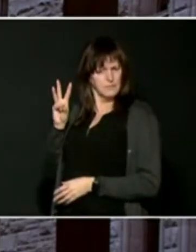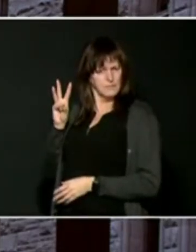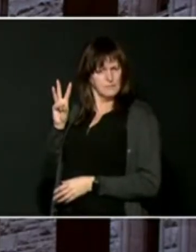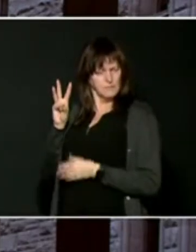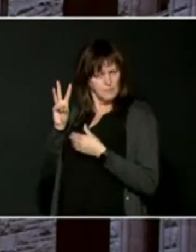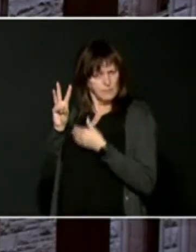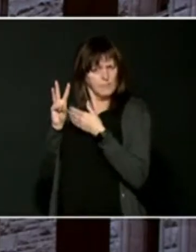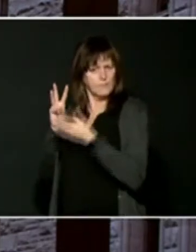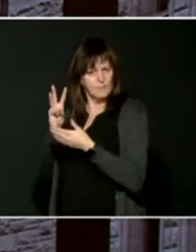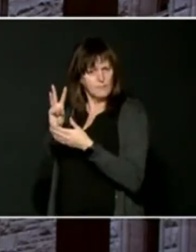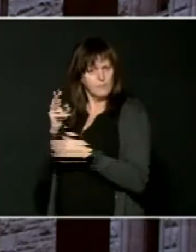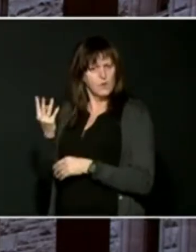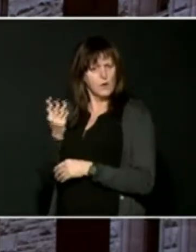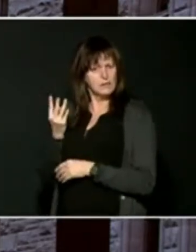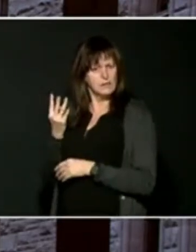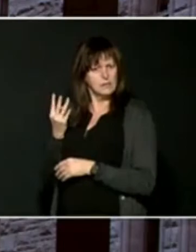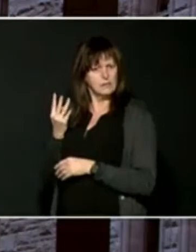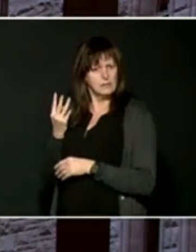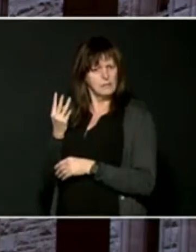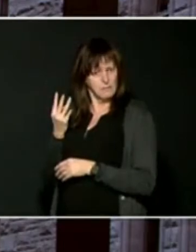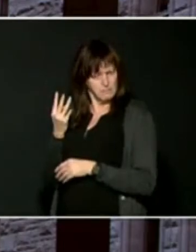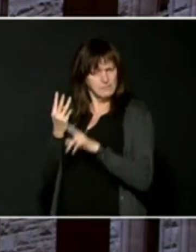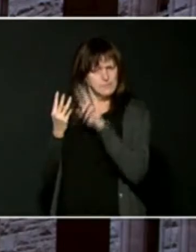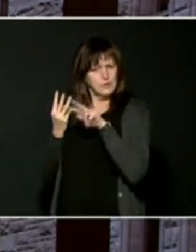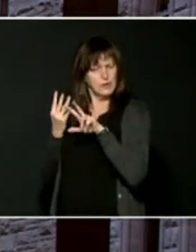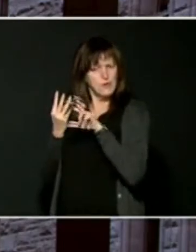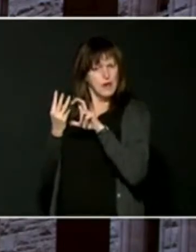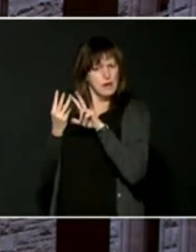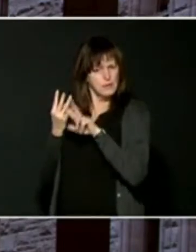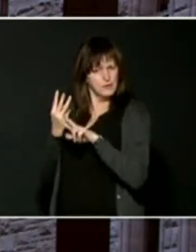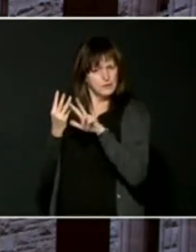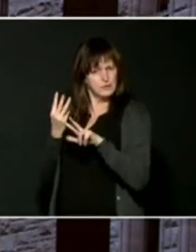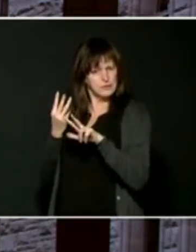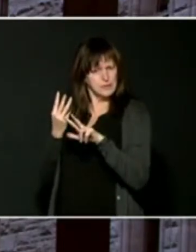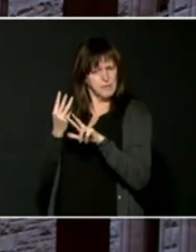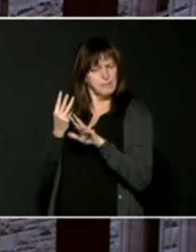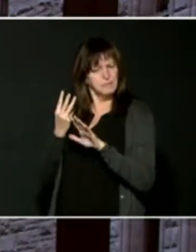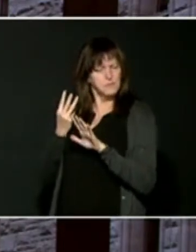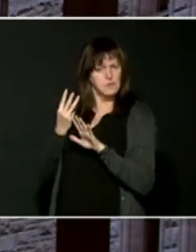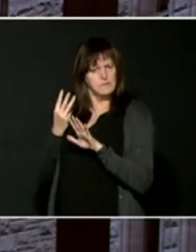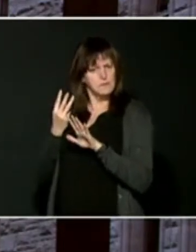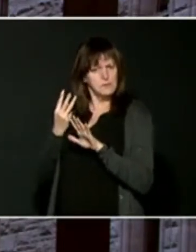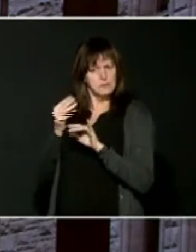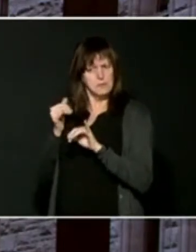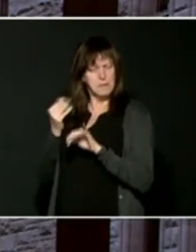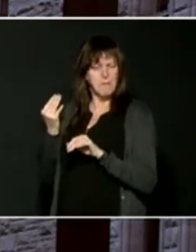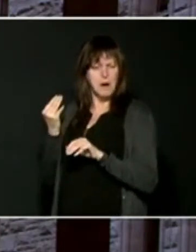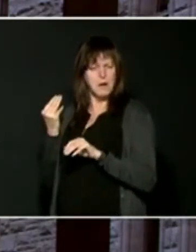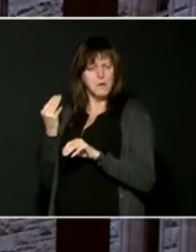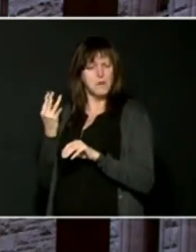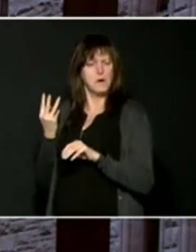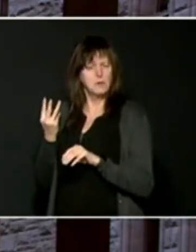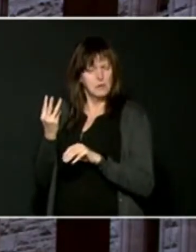2,333 cases on Wednesday, about the same. Today, we're reporting